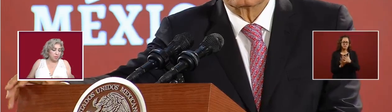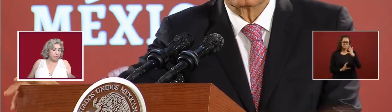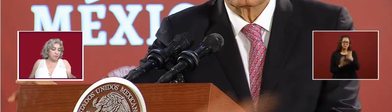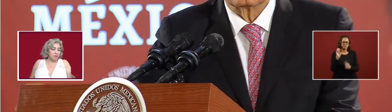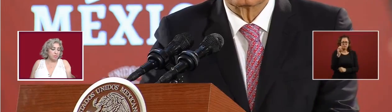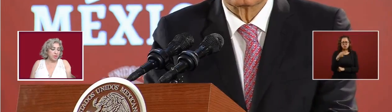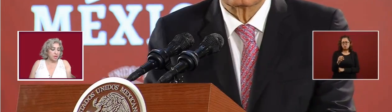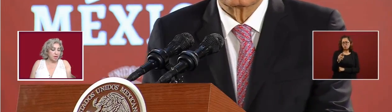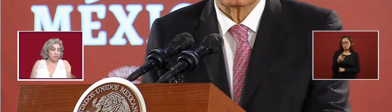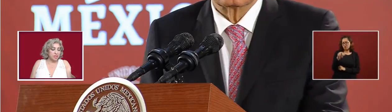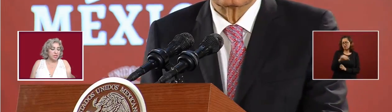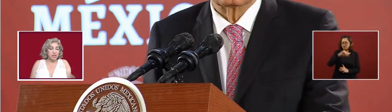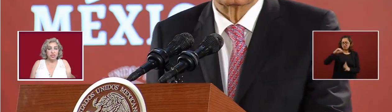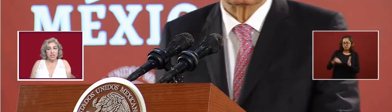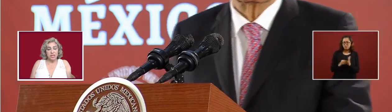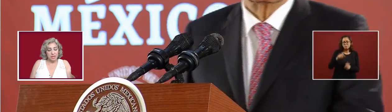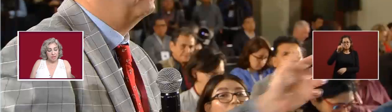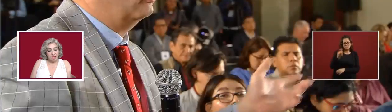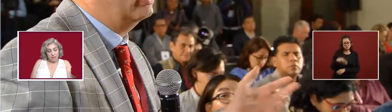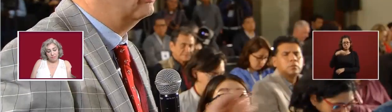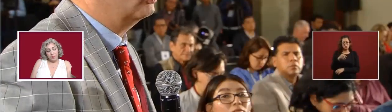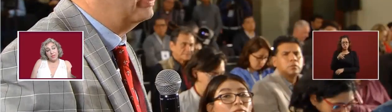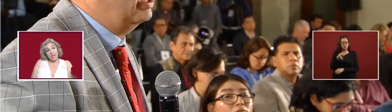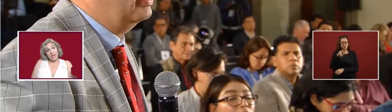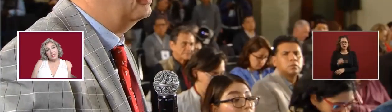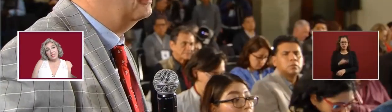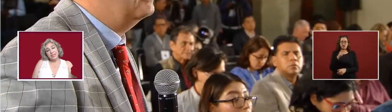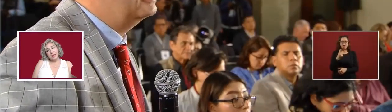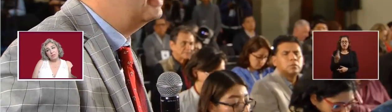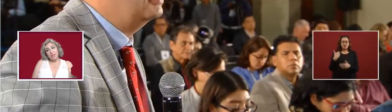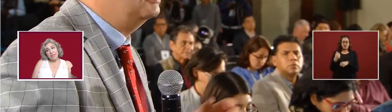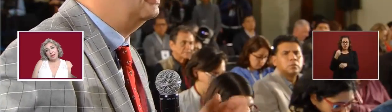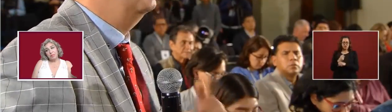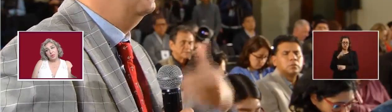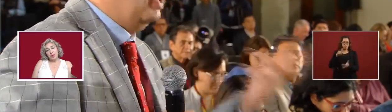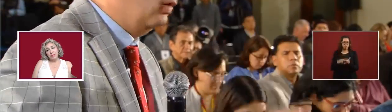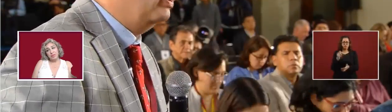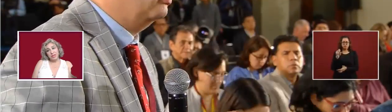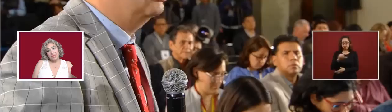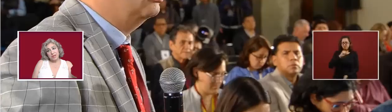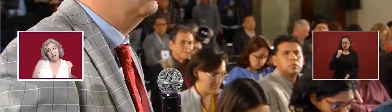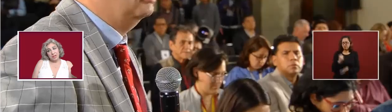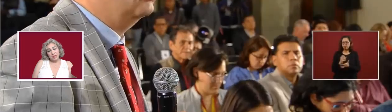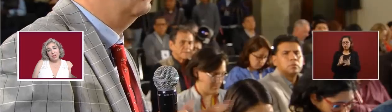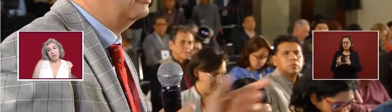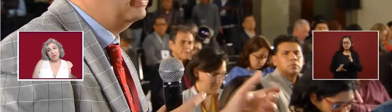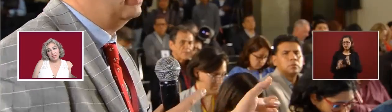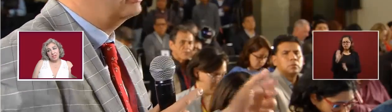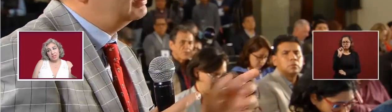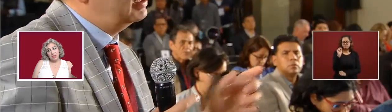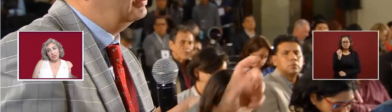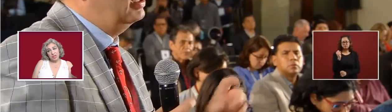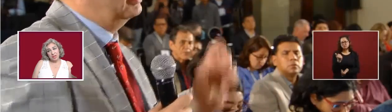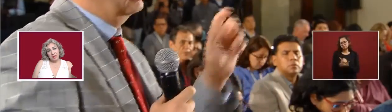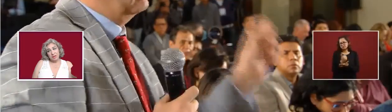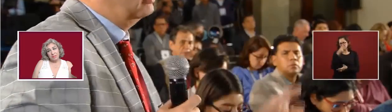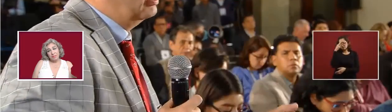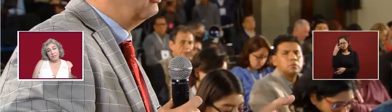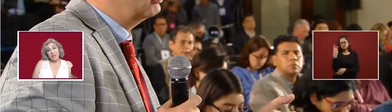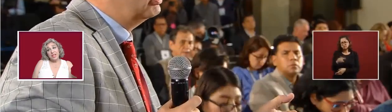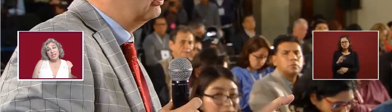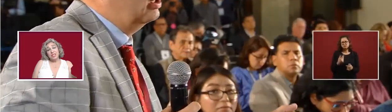with the reform, with the constitution, it's the same one that approved the new constitution.